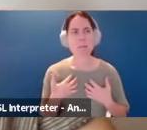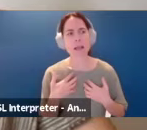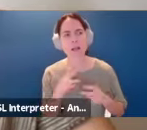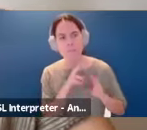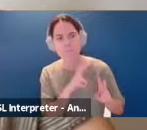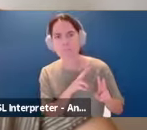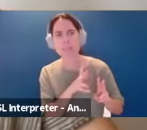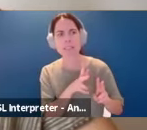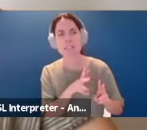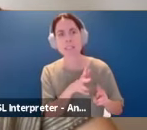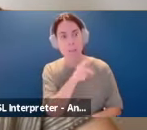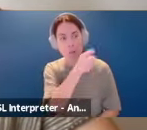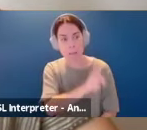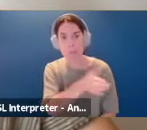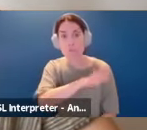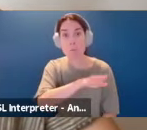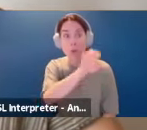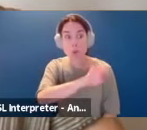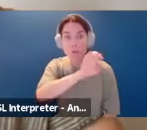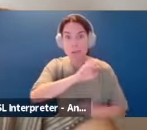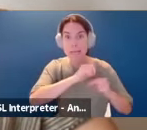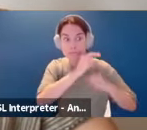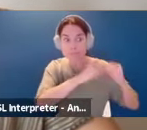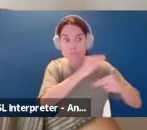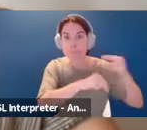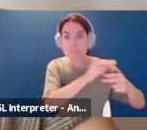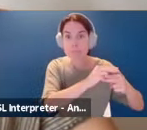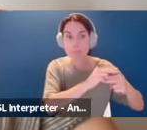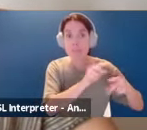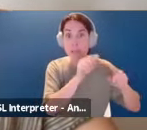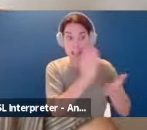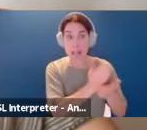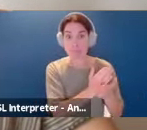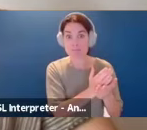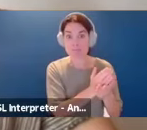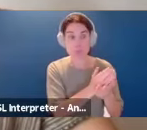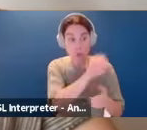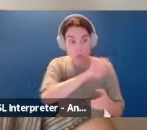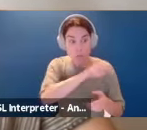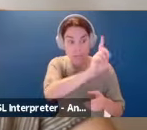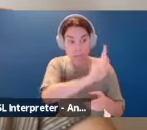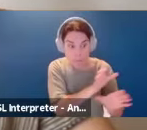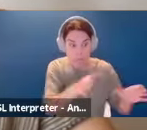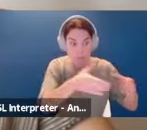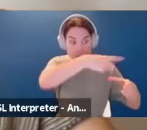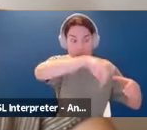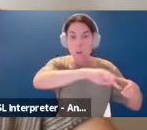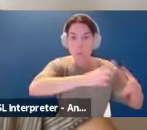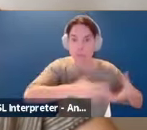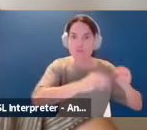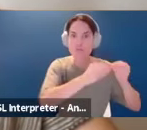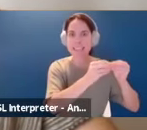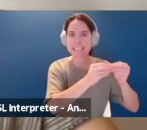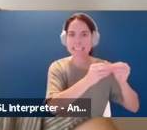invented this we made this up whiteness along with all the other categories and yet at the same